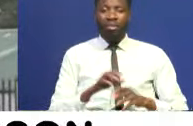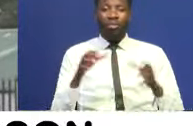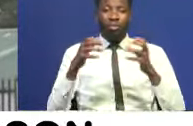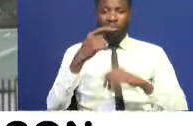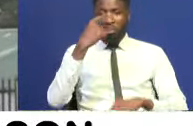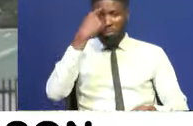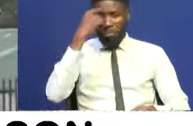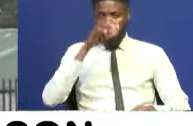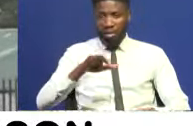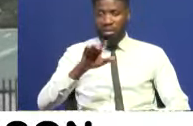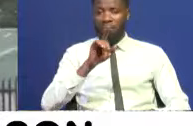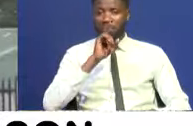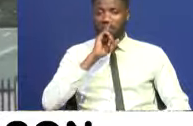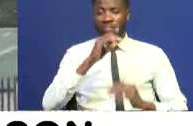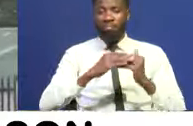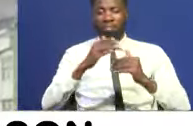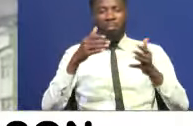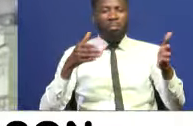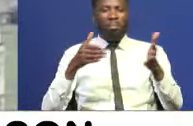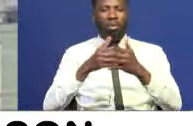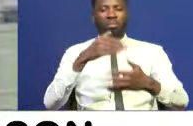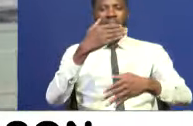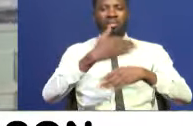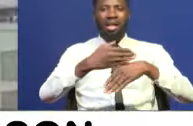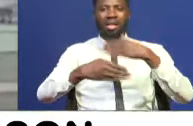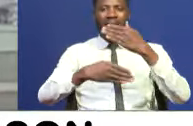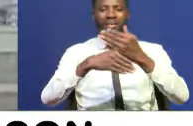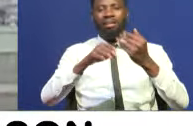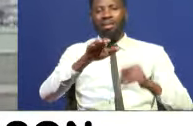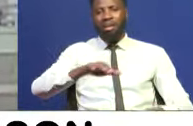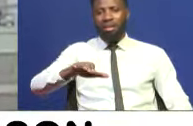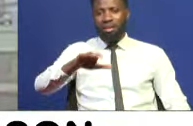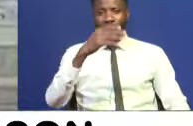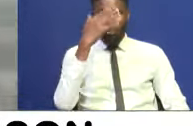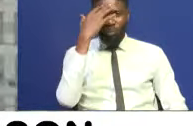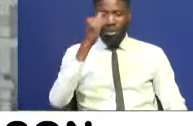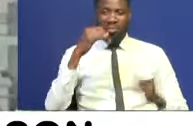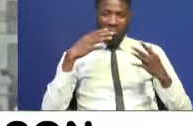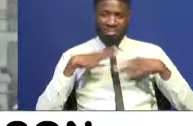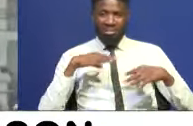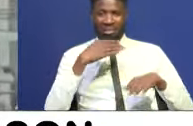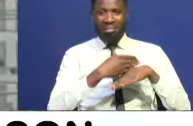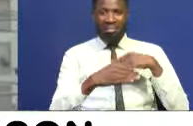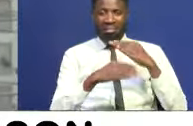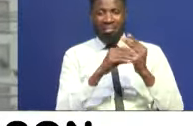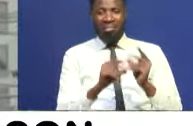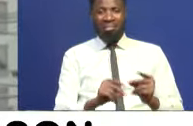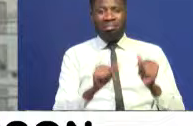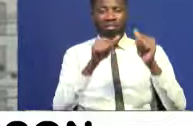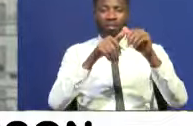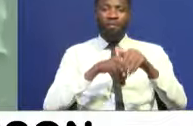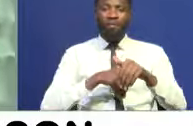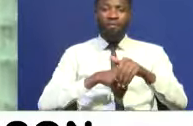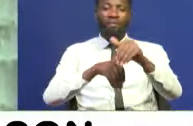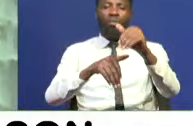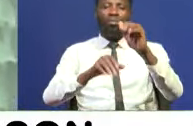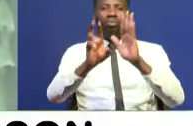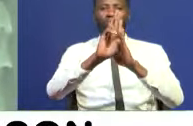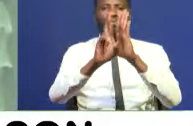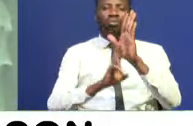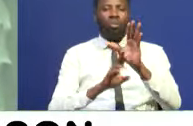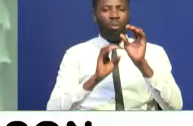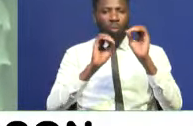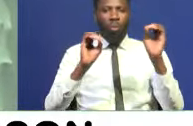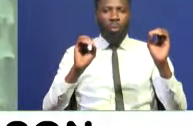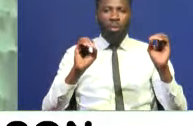to stop any further constructions in the area, claiming that the developers disregard any health precautions, thus risking